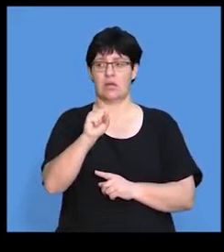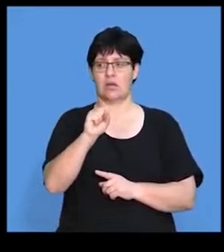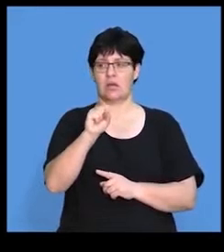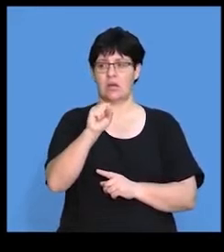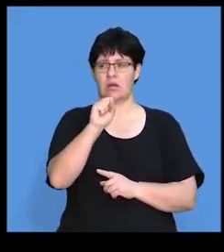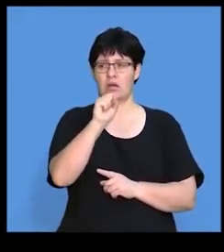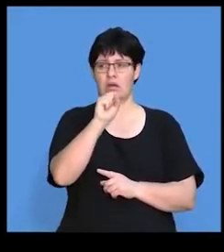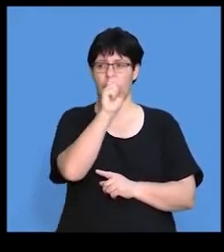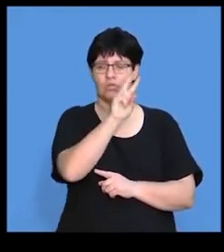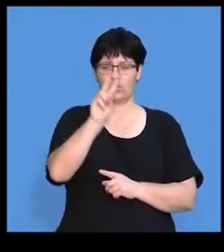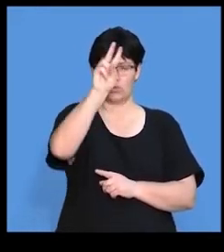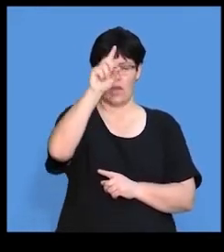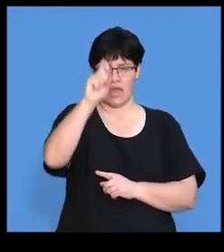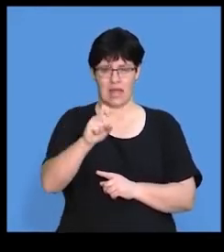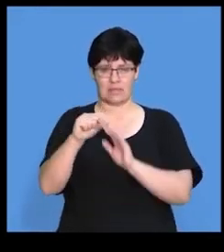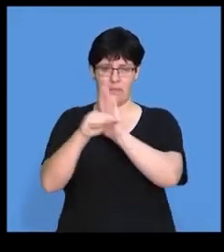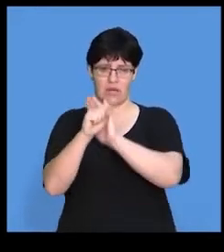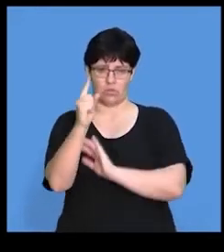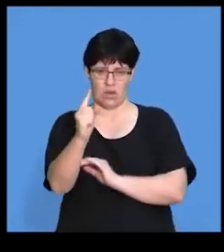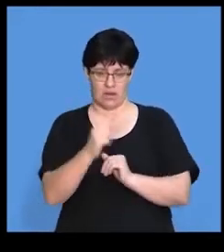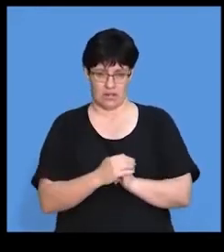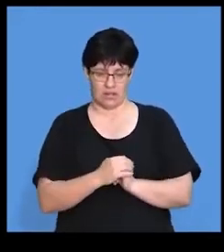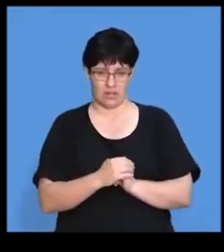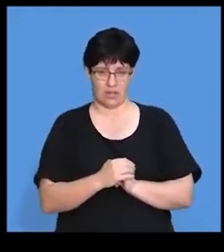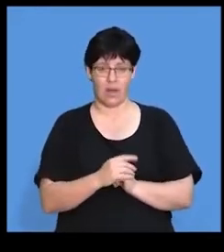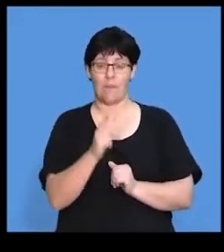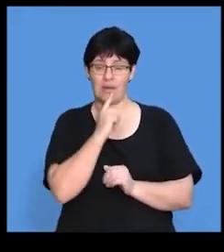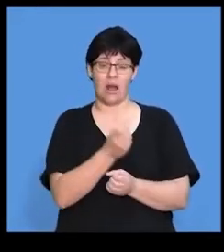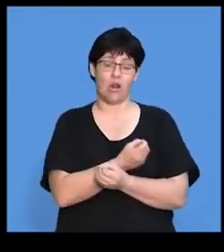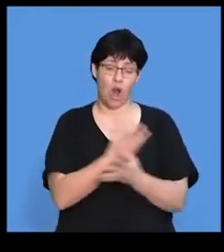x minus 1. All right, and that's going to be a